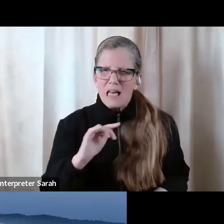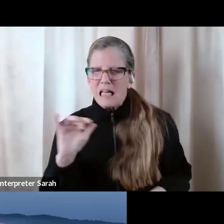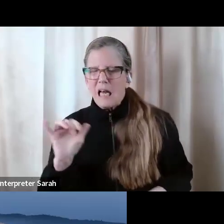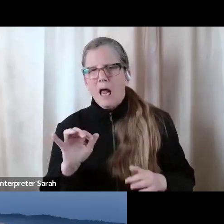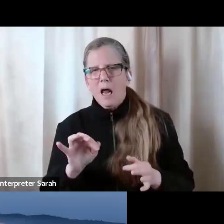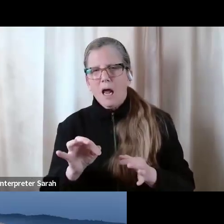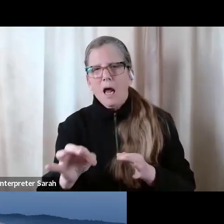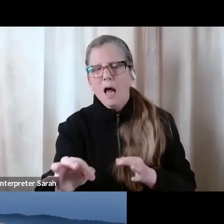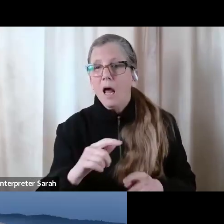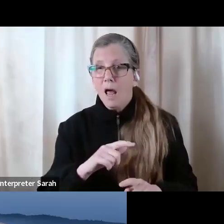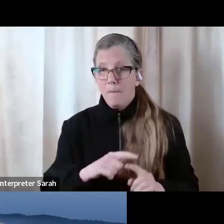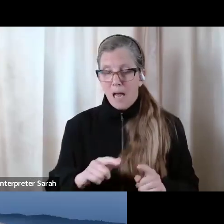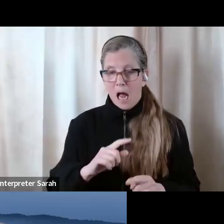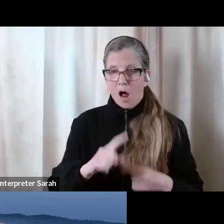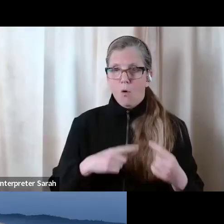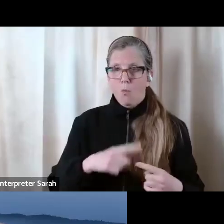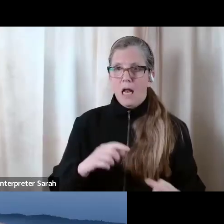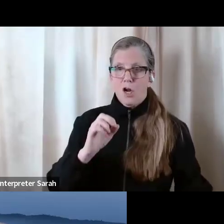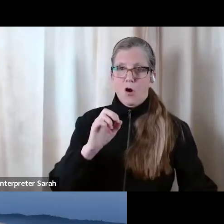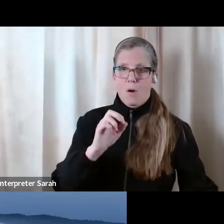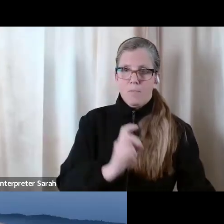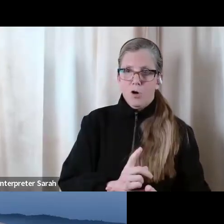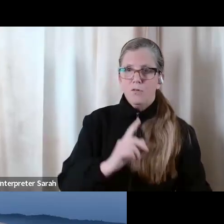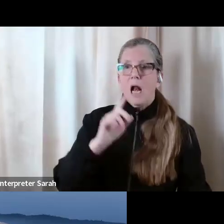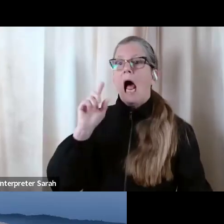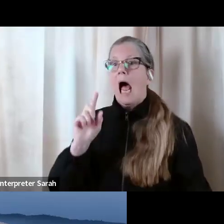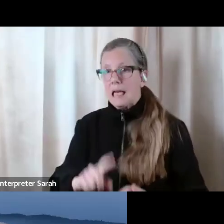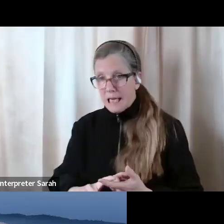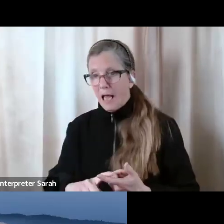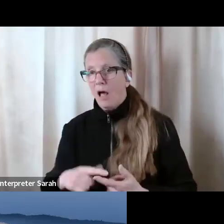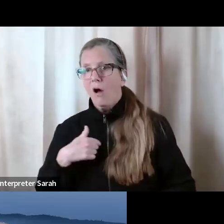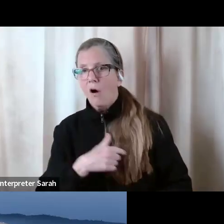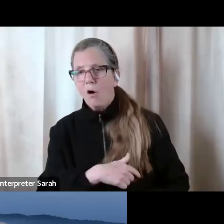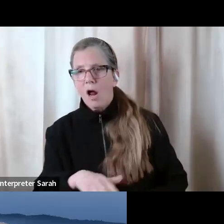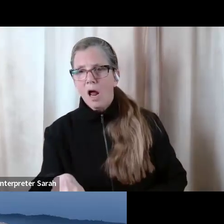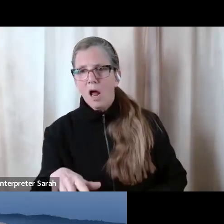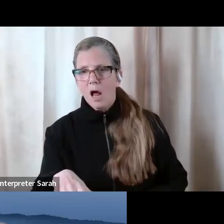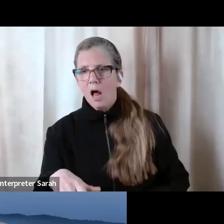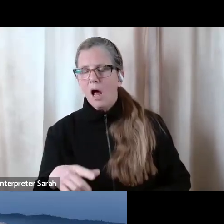when people are approved to when those providers are found on